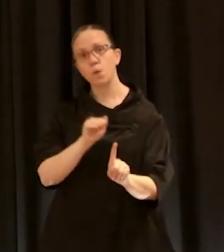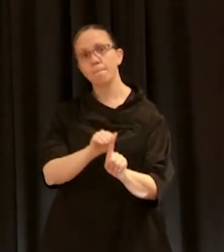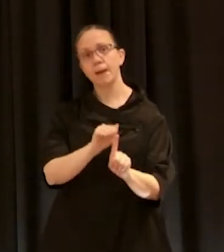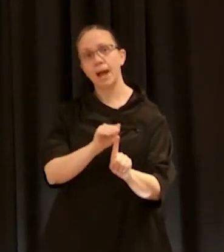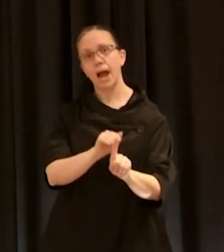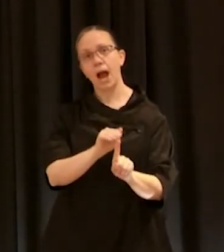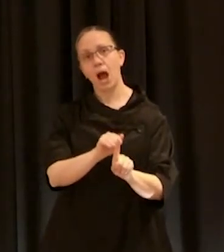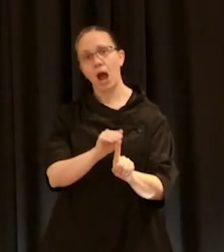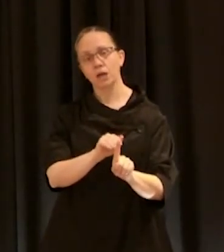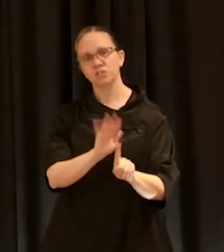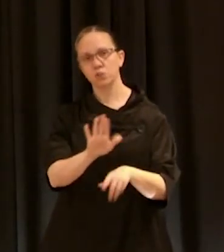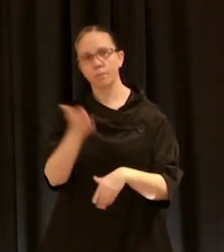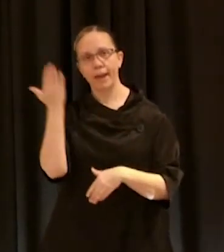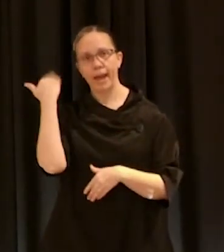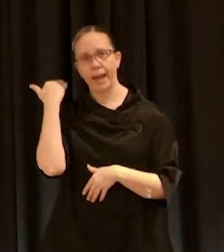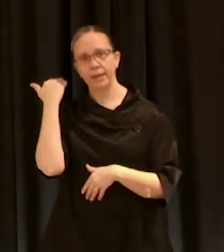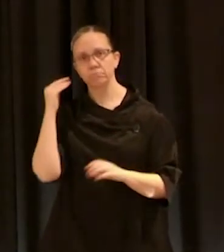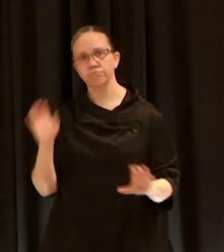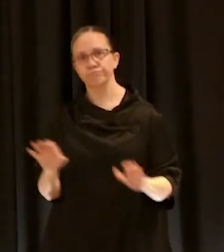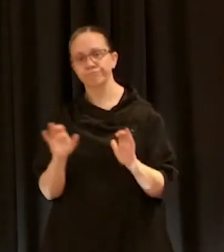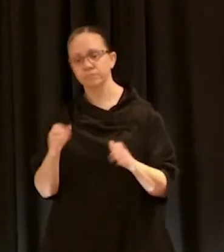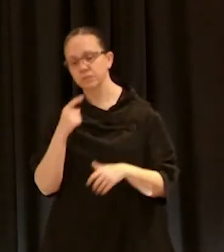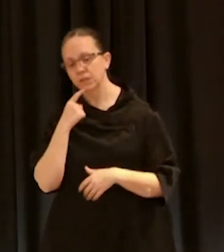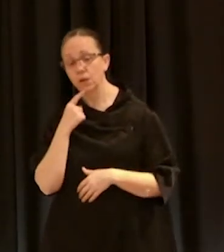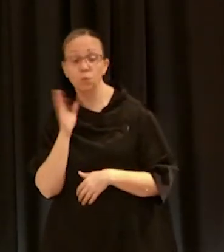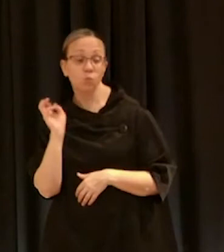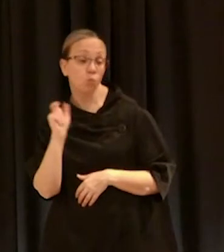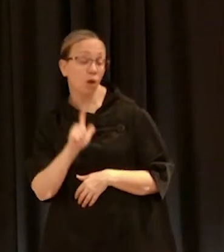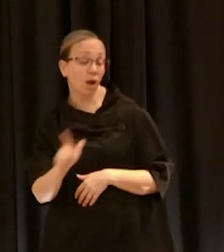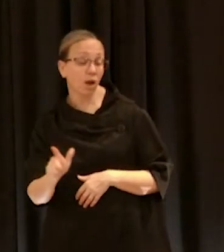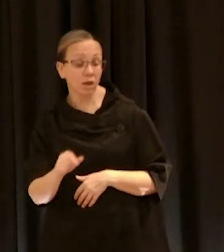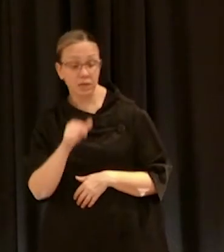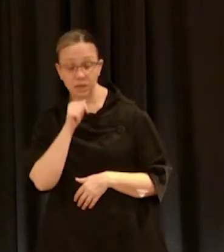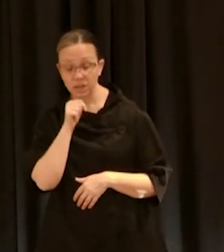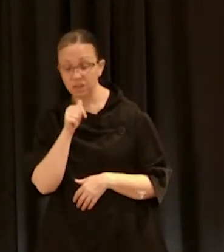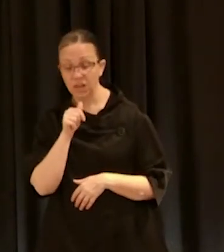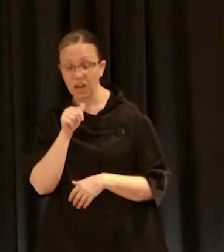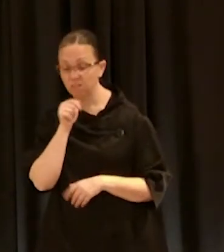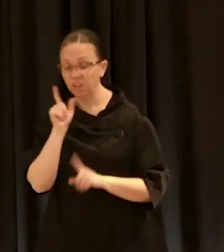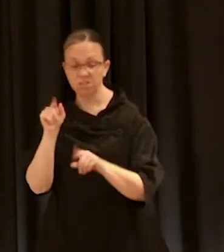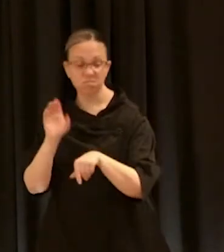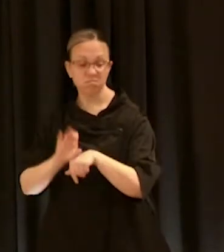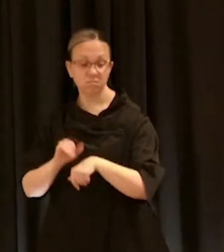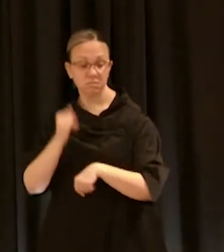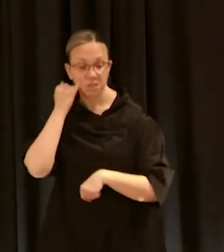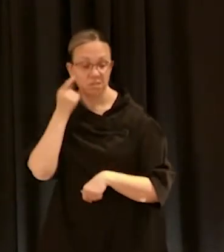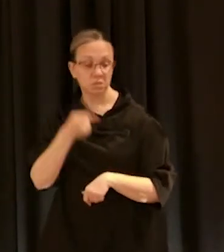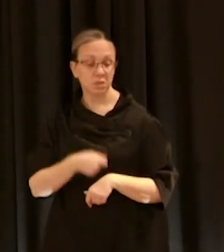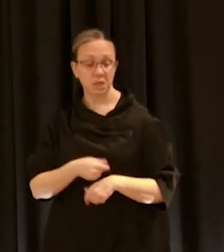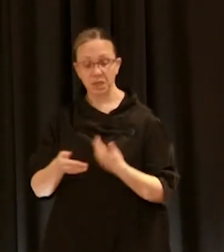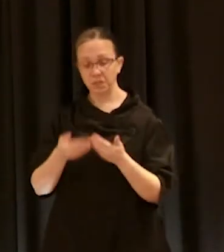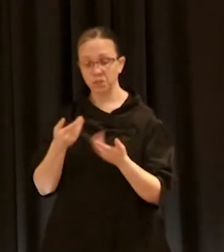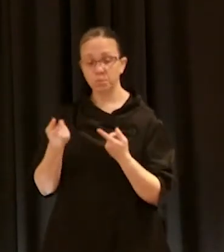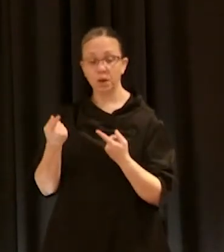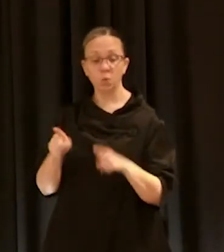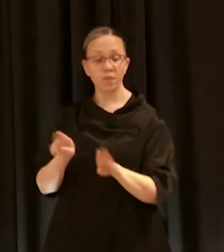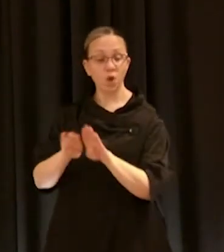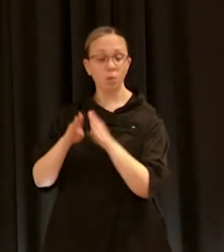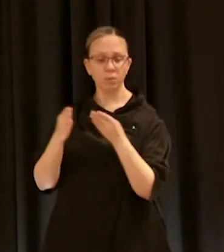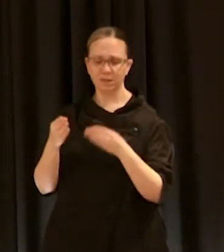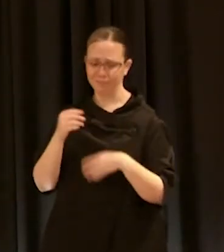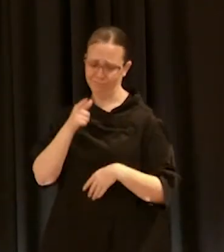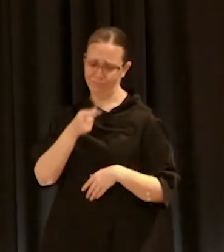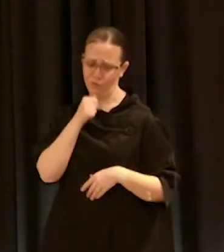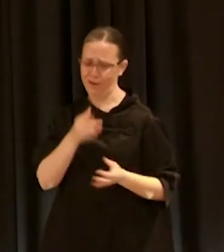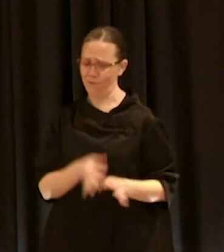remind you of junk you've done and then say things like, well, I wouldn't even go back to church if I was you. Doesn't matter when they open the doors. You're